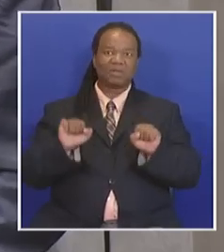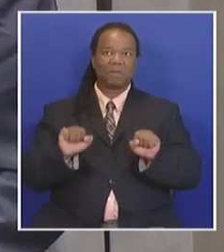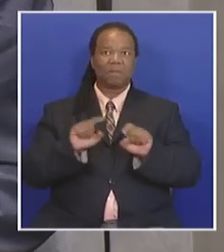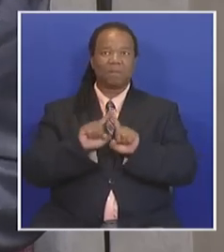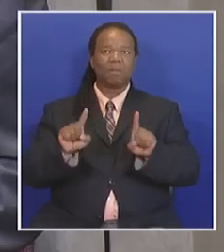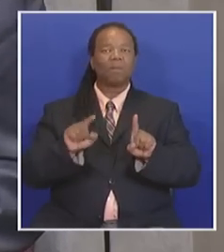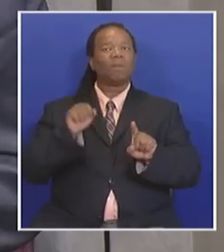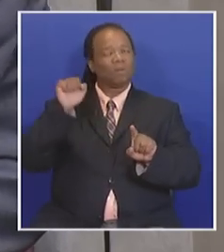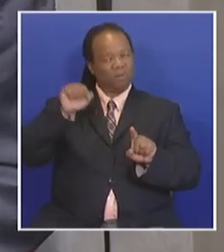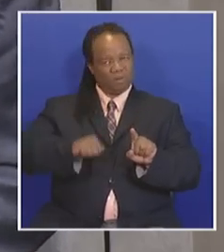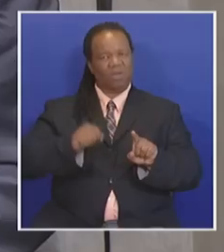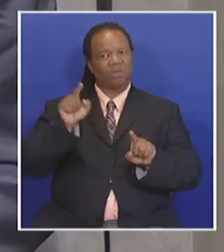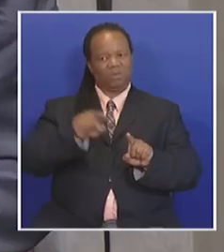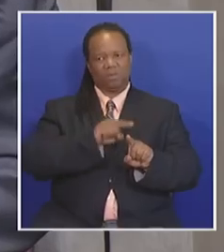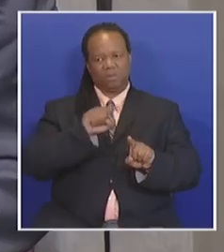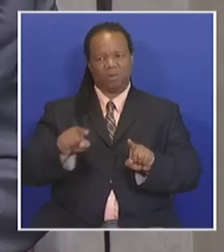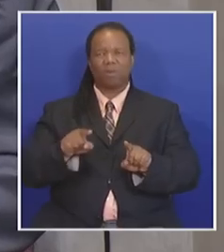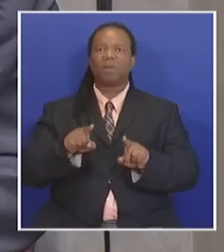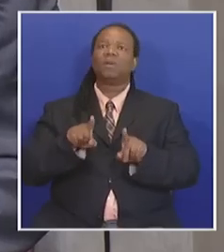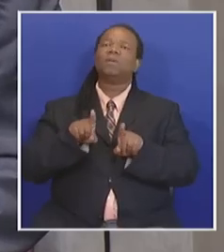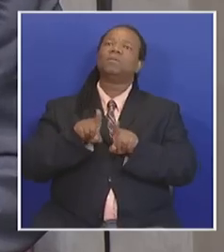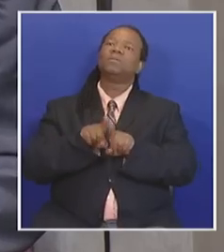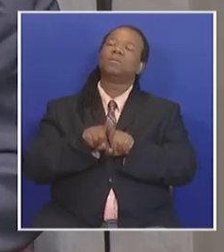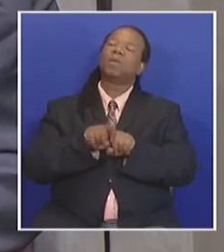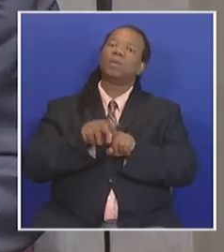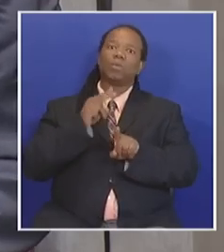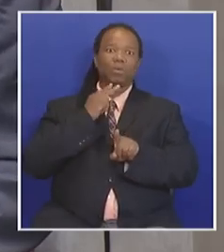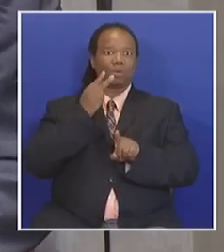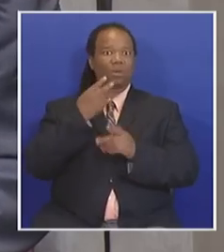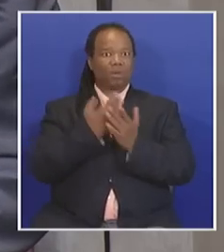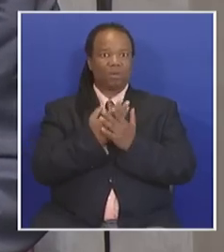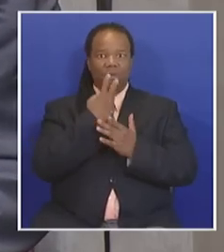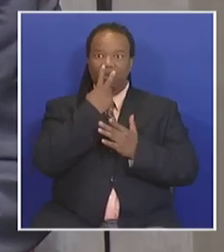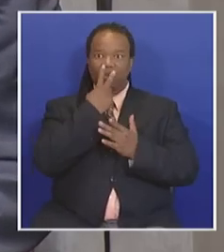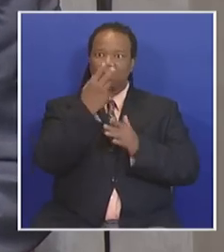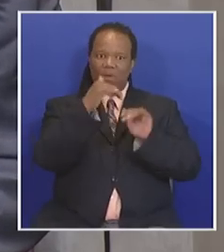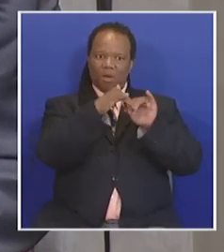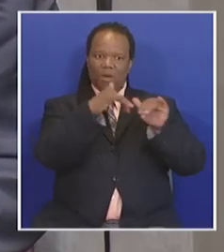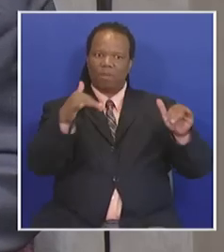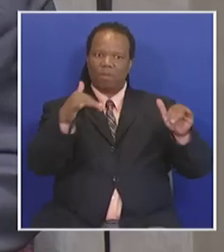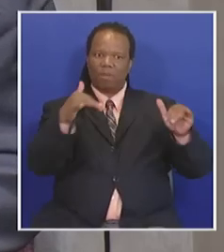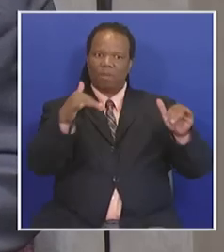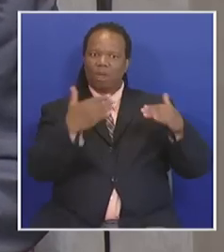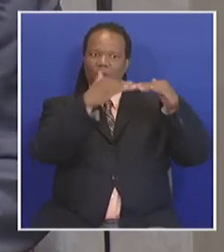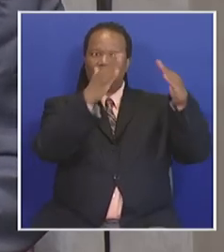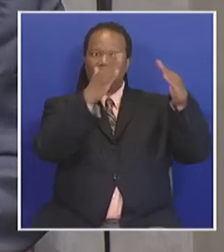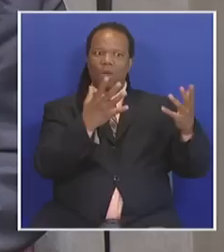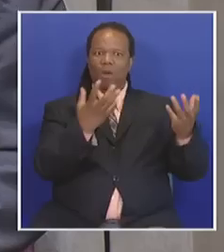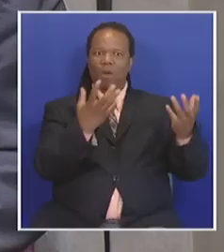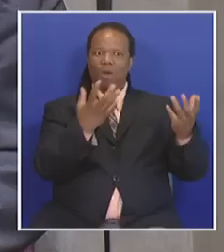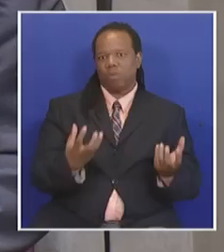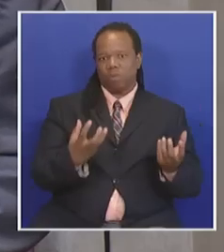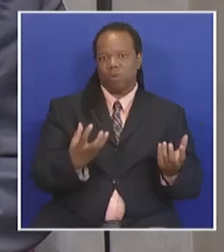recognize that its legacy remains reflected in the unequal structure of South African society today.